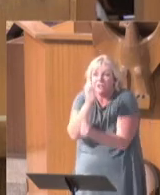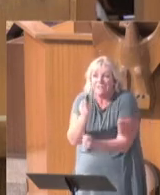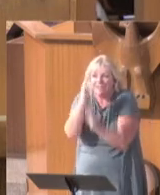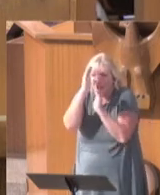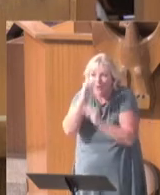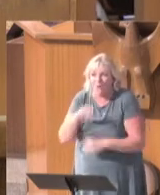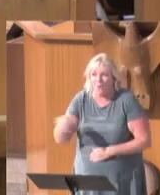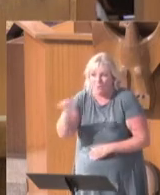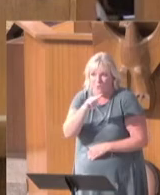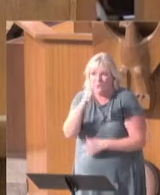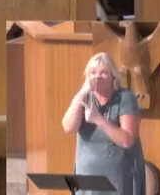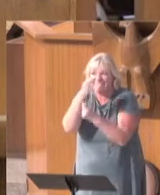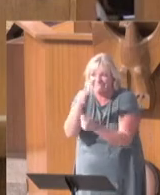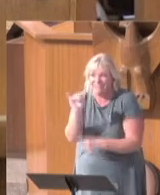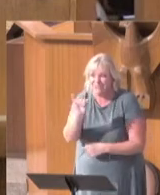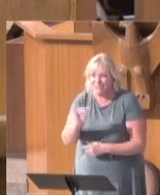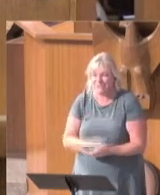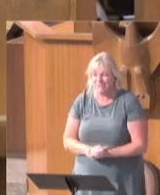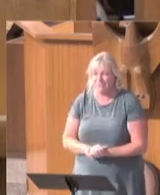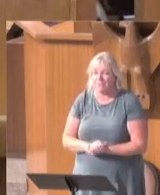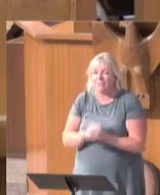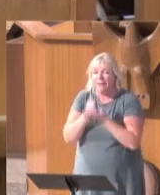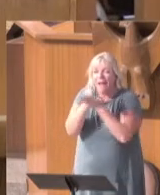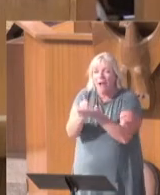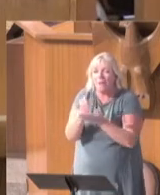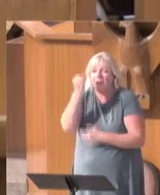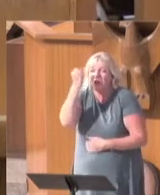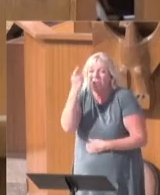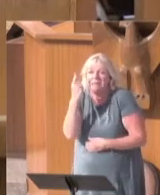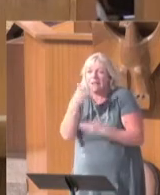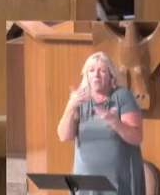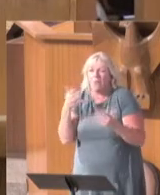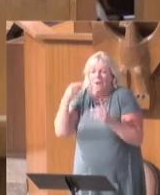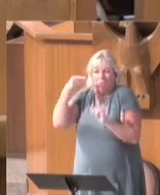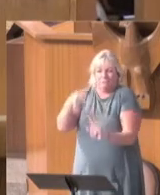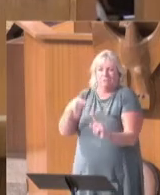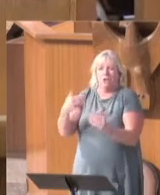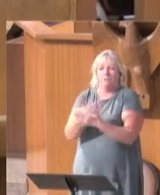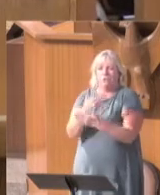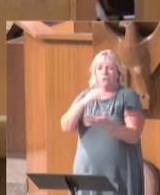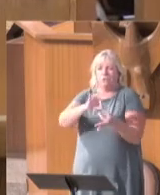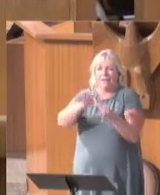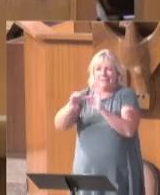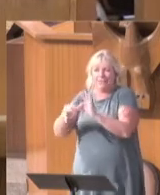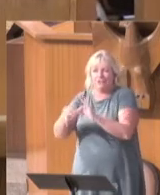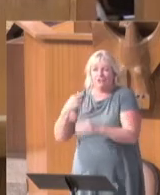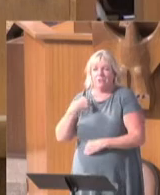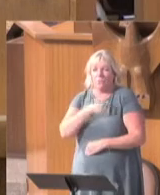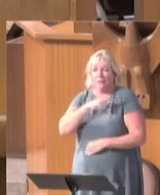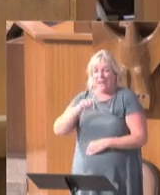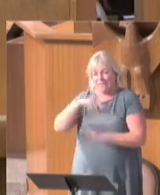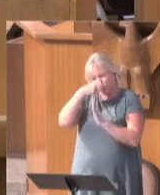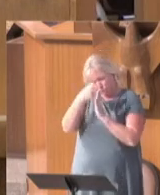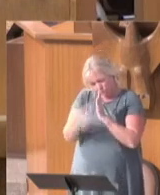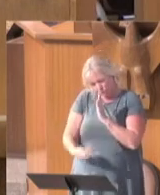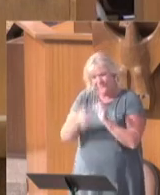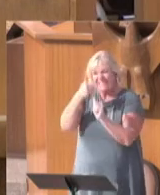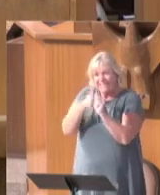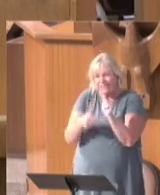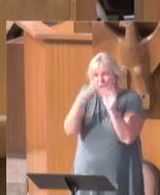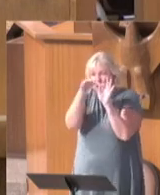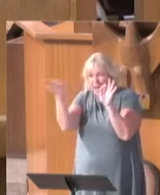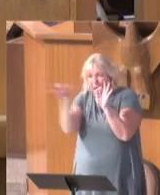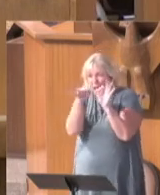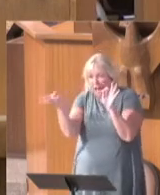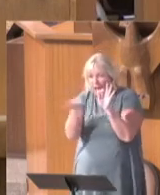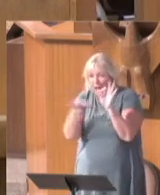will too. But to really understand the crux of this new translation, we have to dive deep into the text line by line